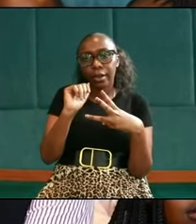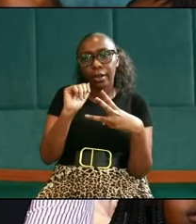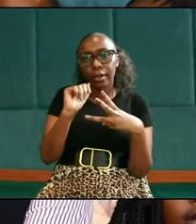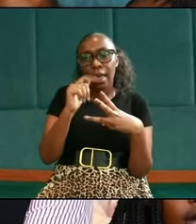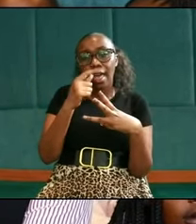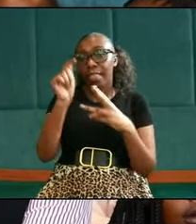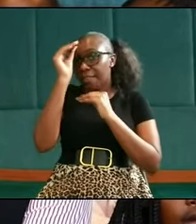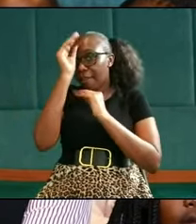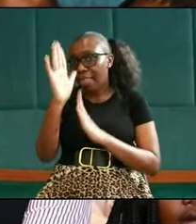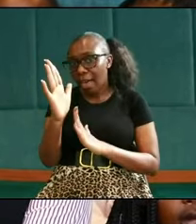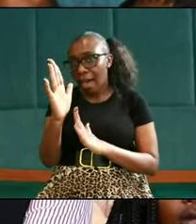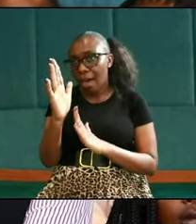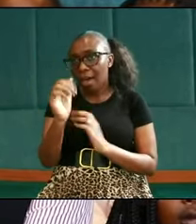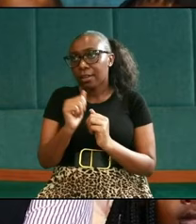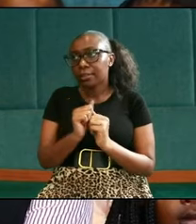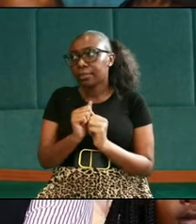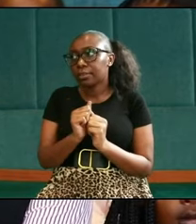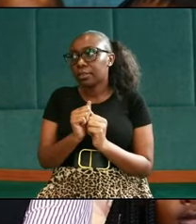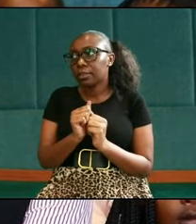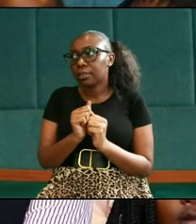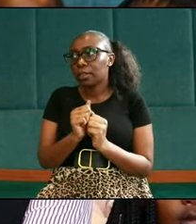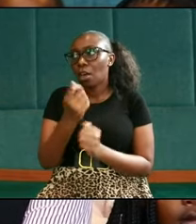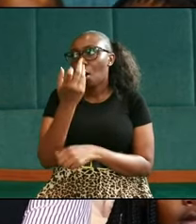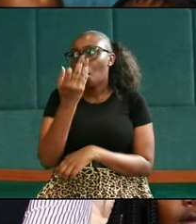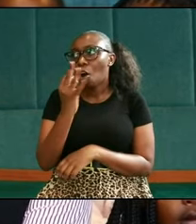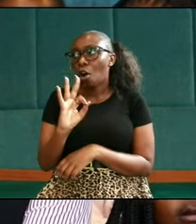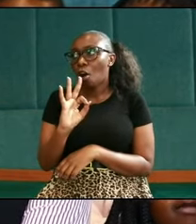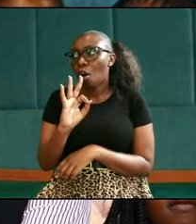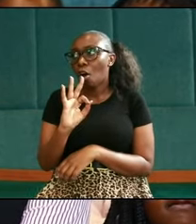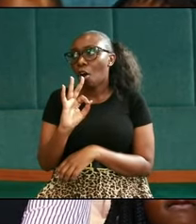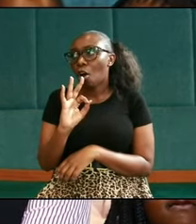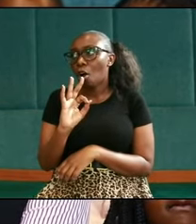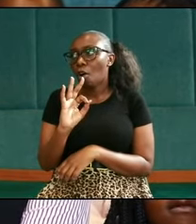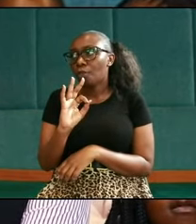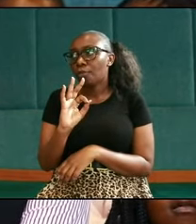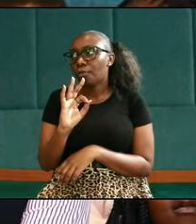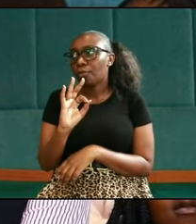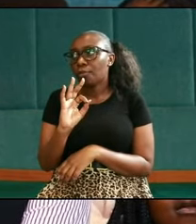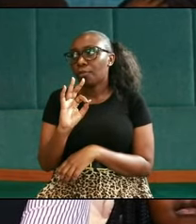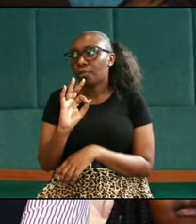the Father of the